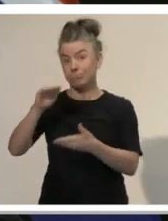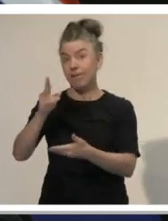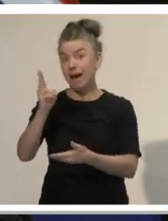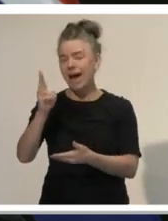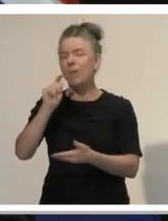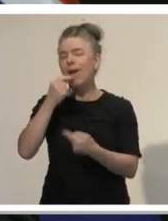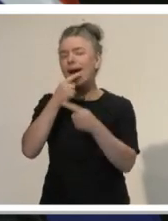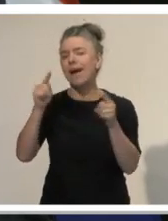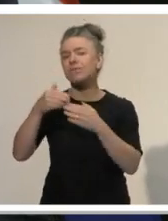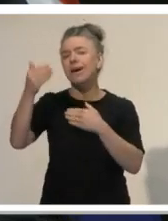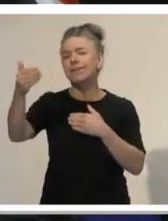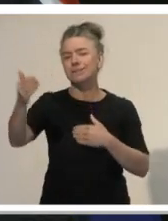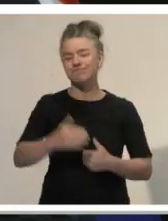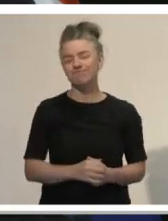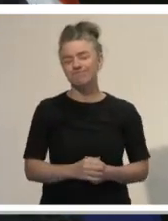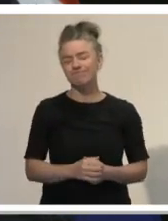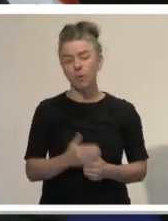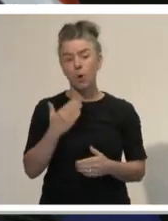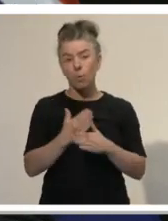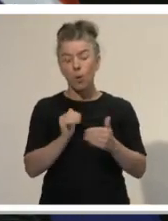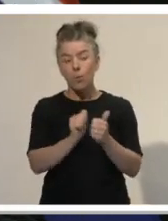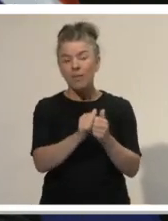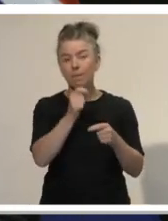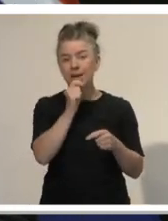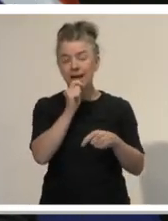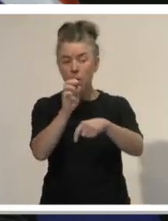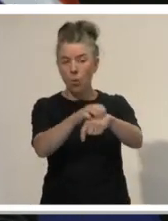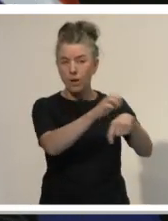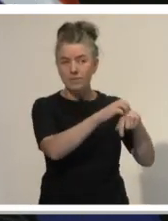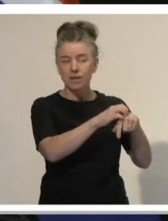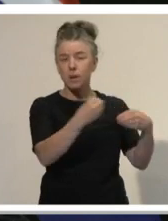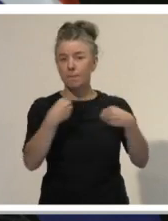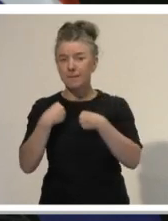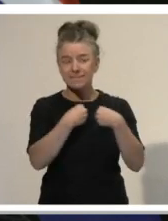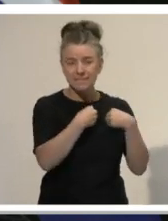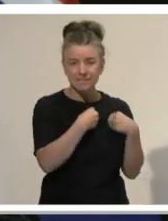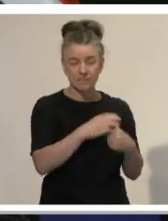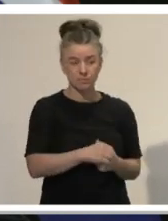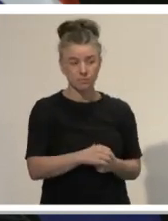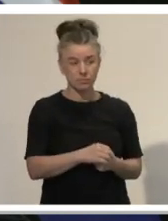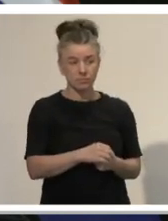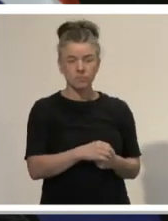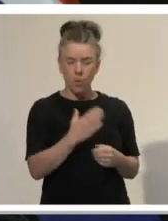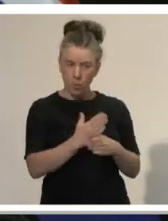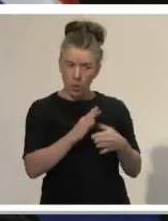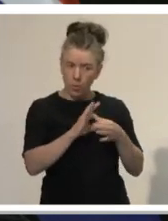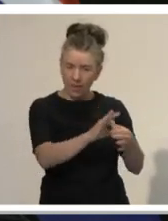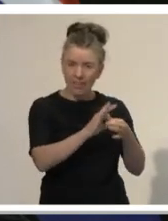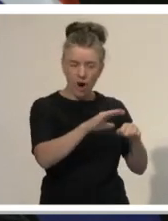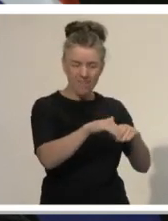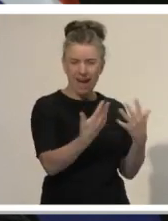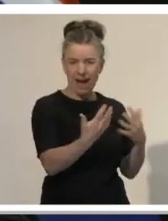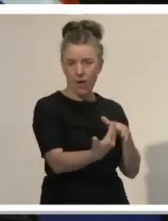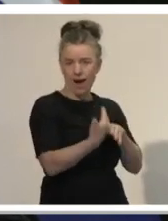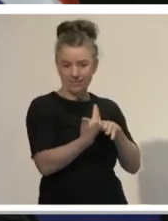course. We will work with media entities to make sure that whatever access they have to both these short-term measures and longer-term